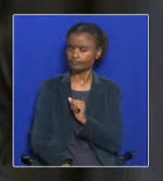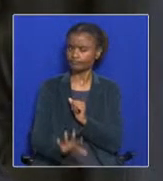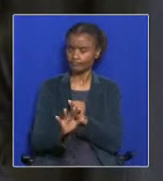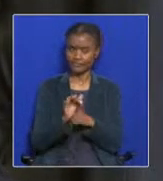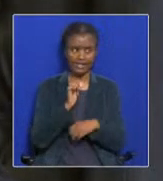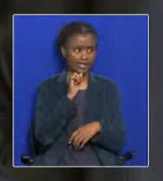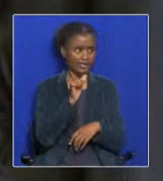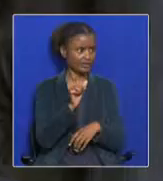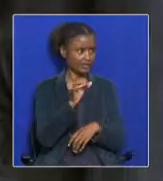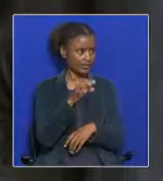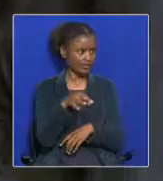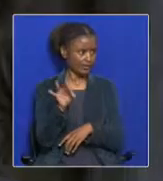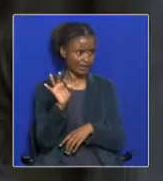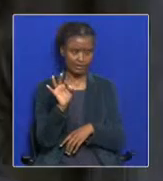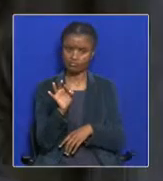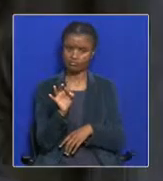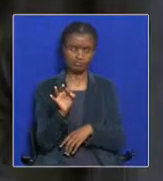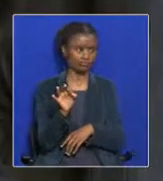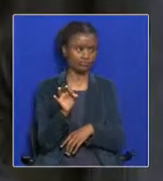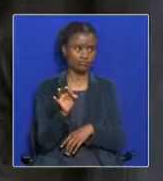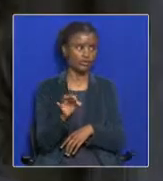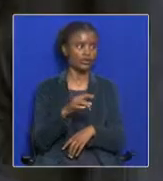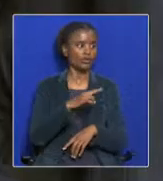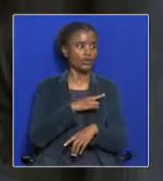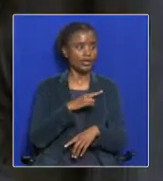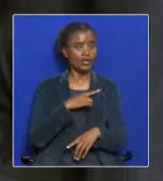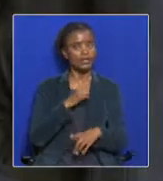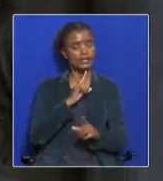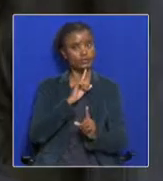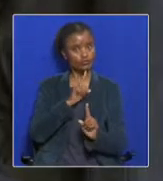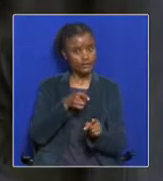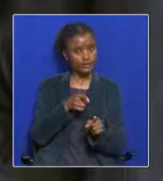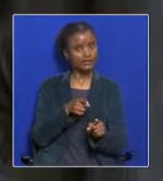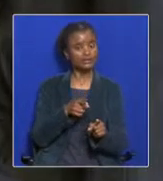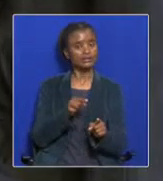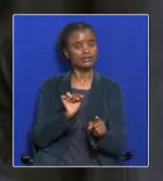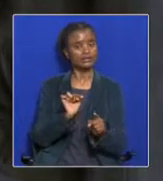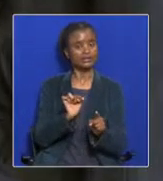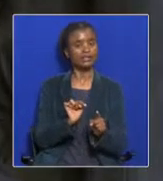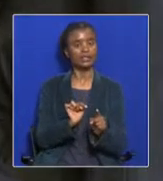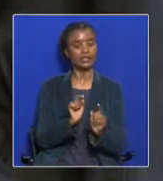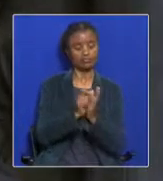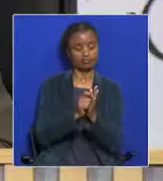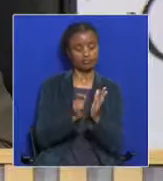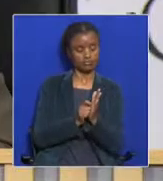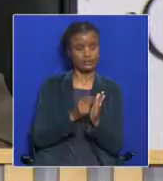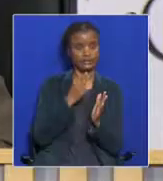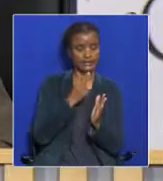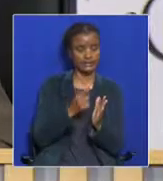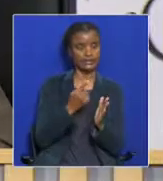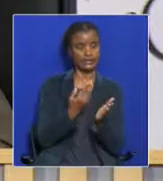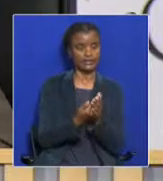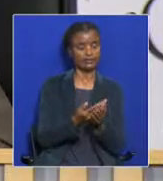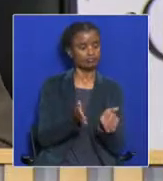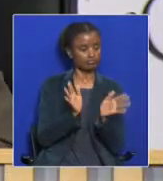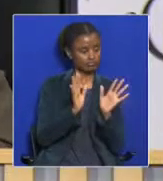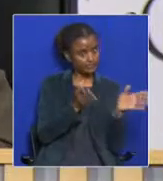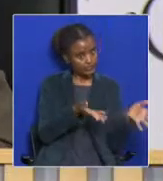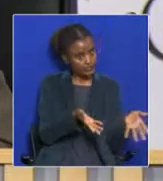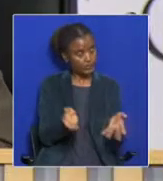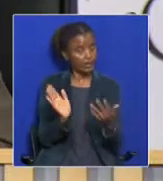recordal of an instruction to release. There is a recordal later in the same diary where